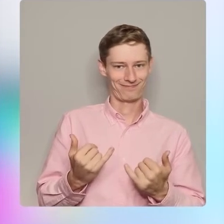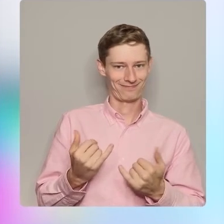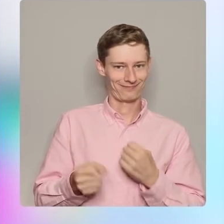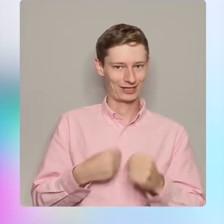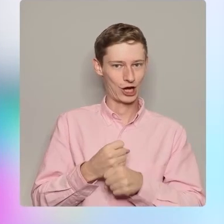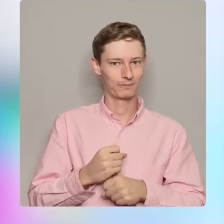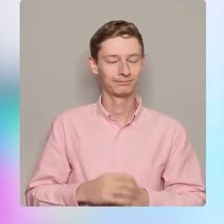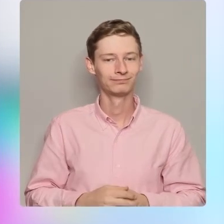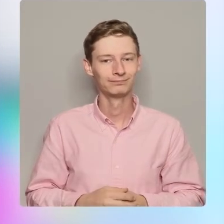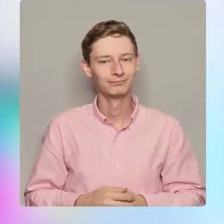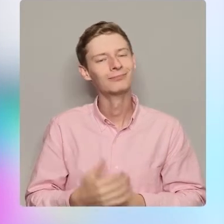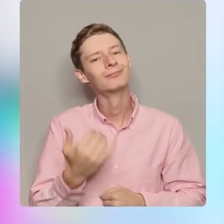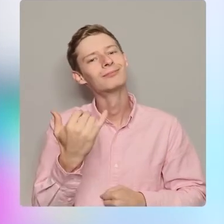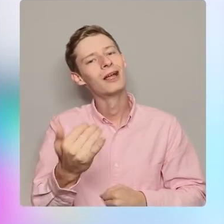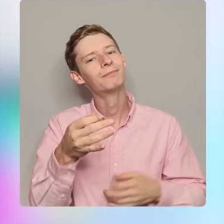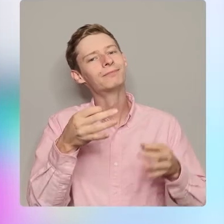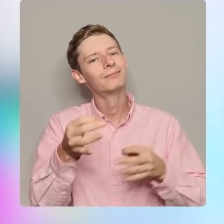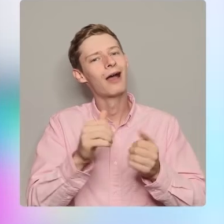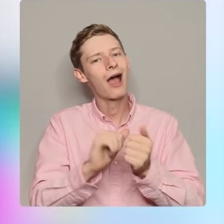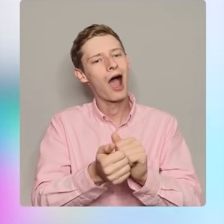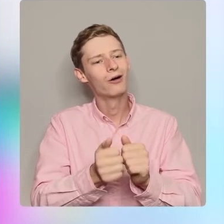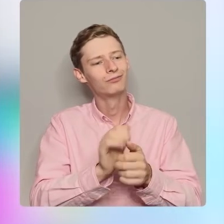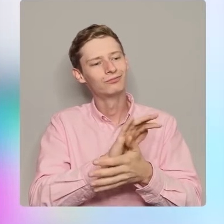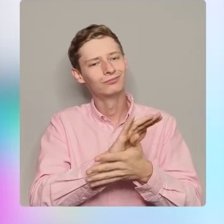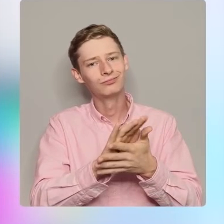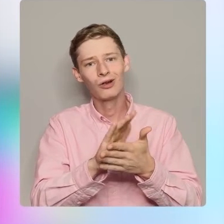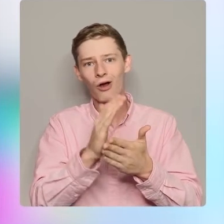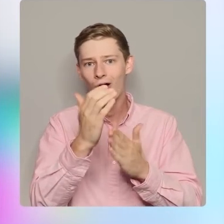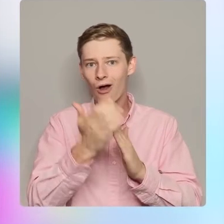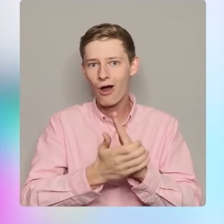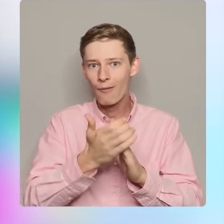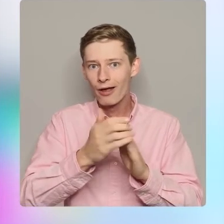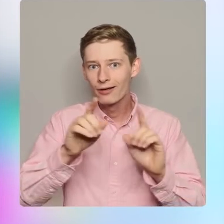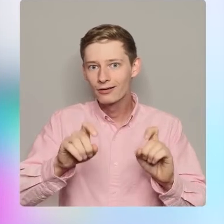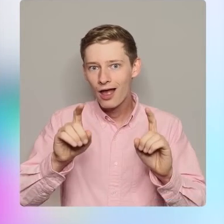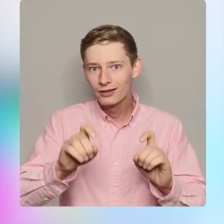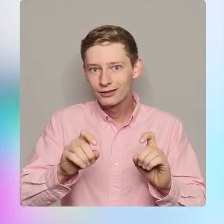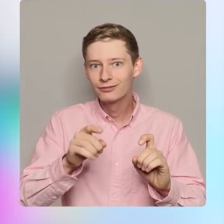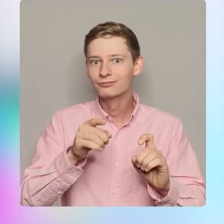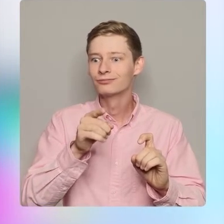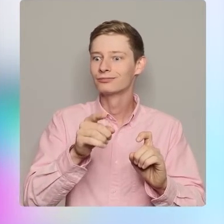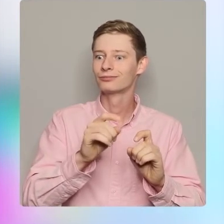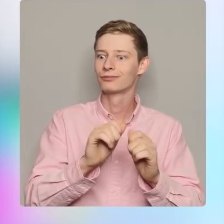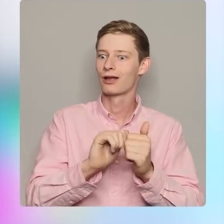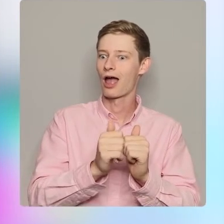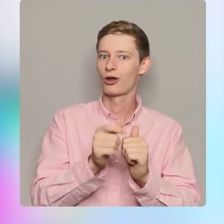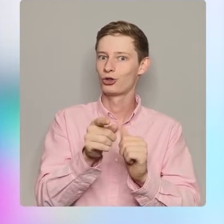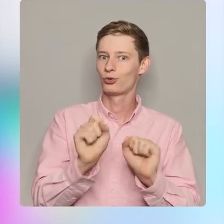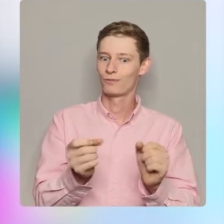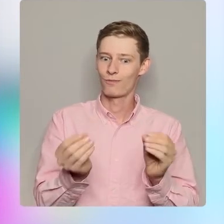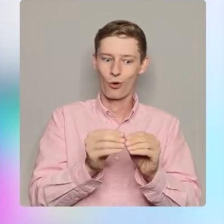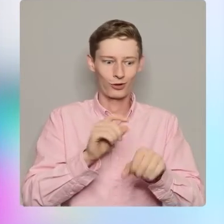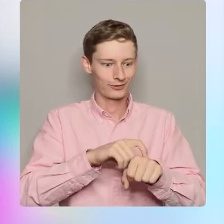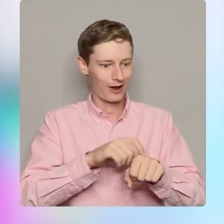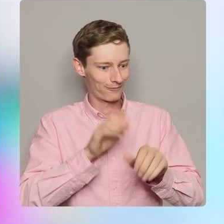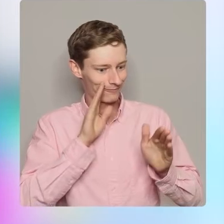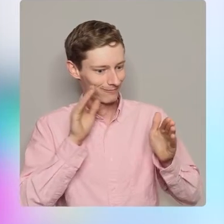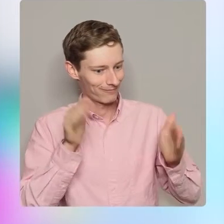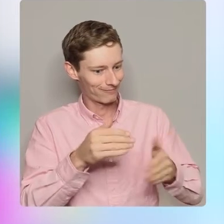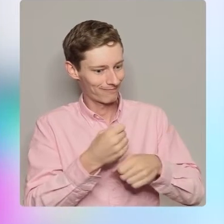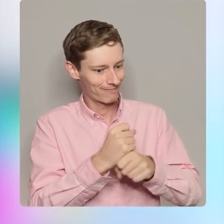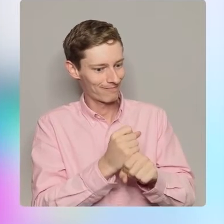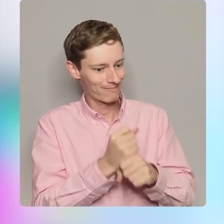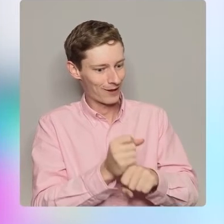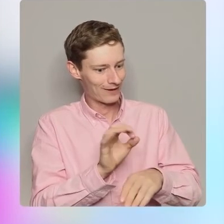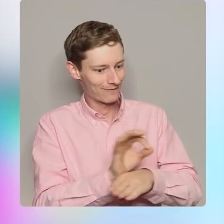iteration so much easier. Meta XR Simulator will be available early next year, and pilot